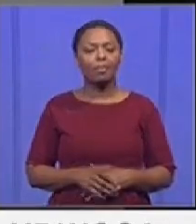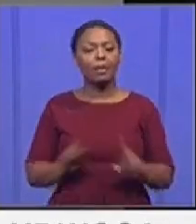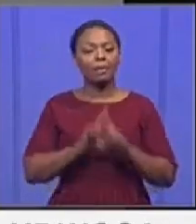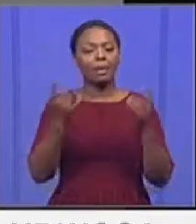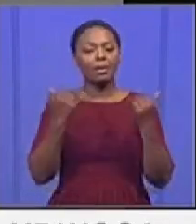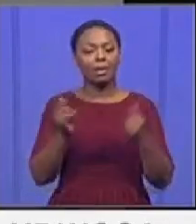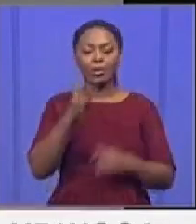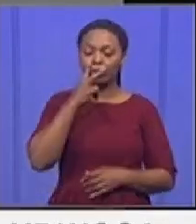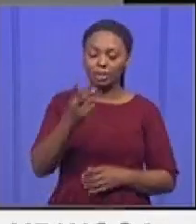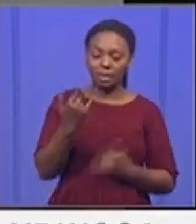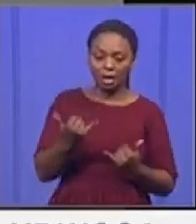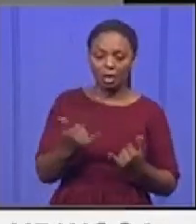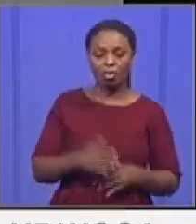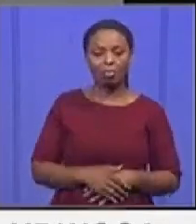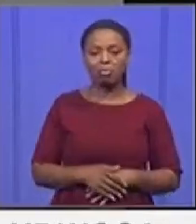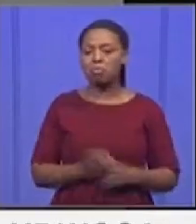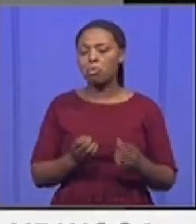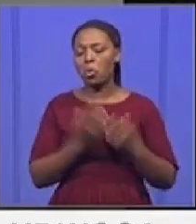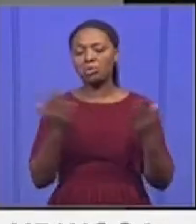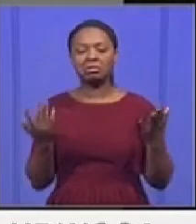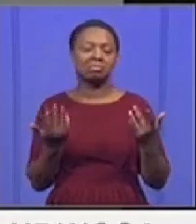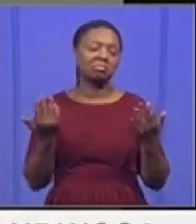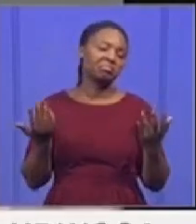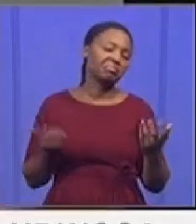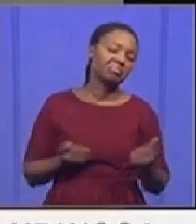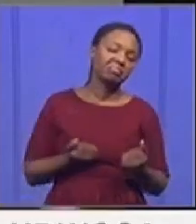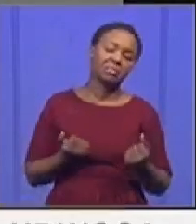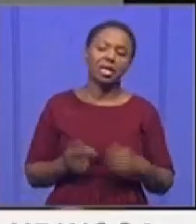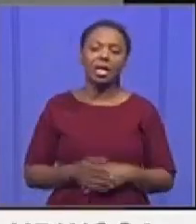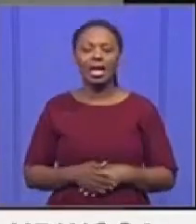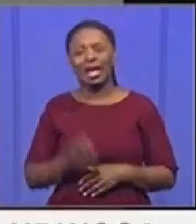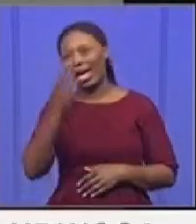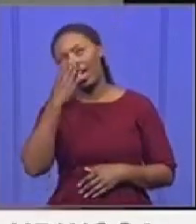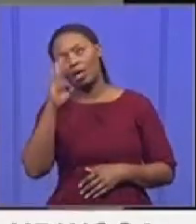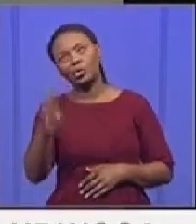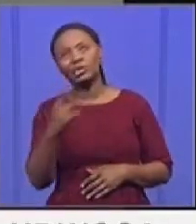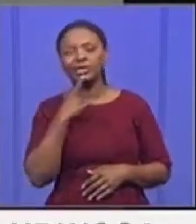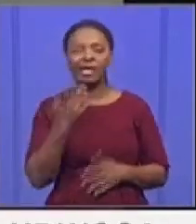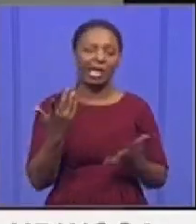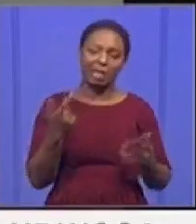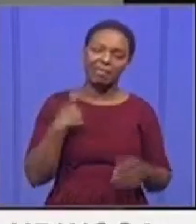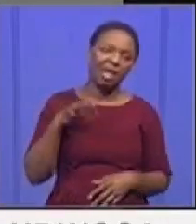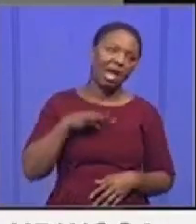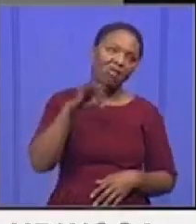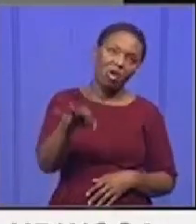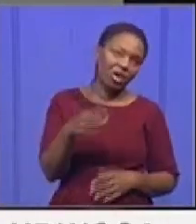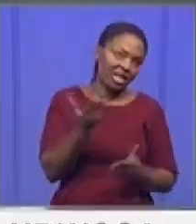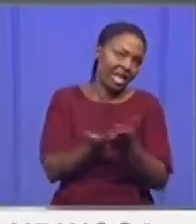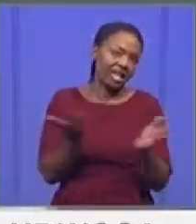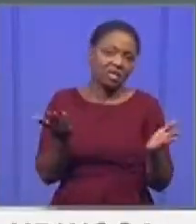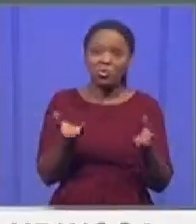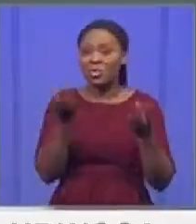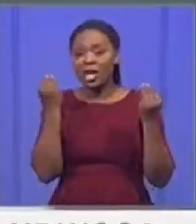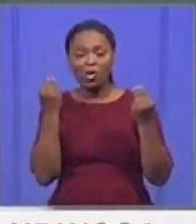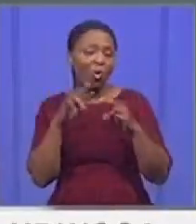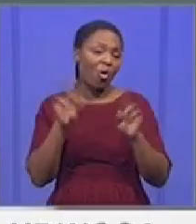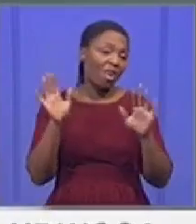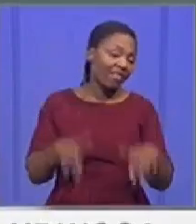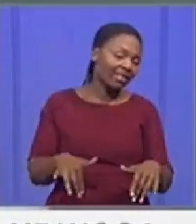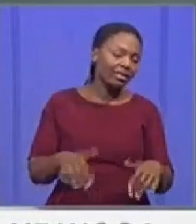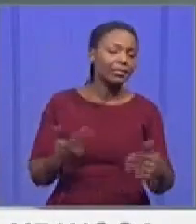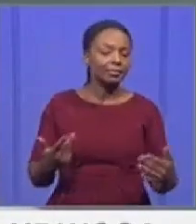we're seeing more is just, you know, a very sort of the attitude that says, this is what I can afford, take it or leave it. Lefapha